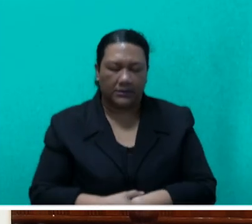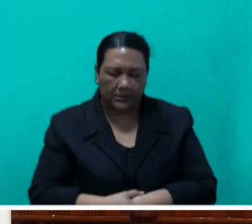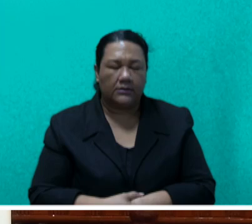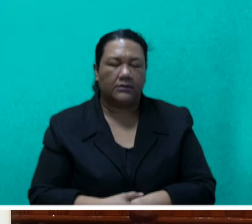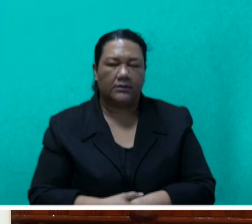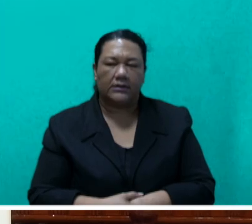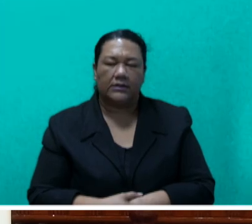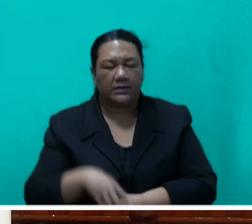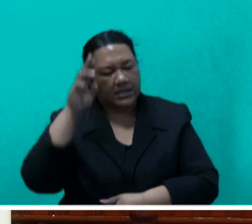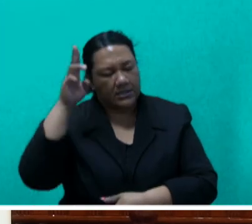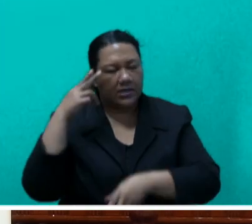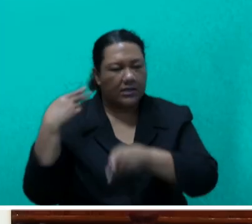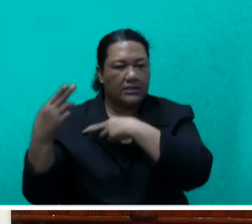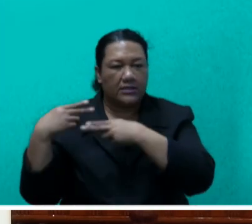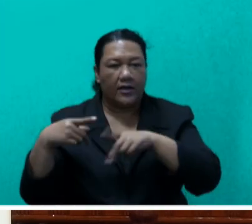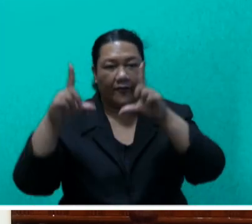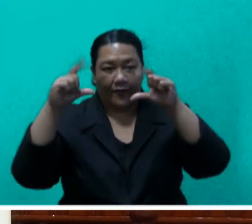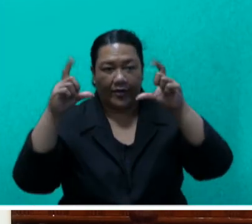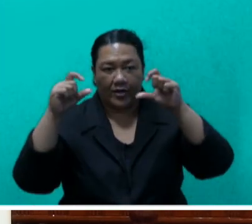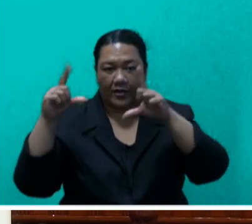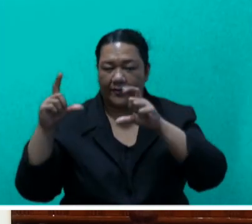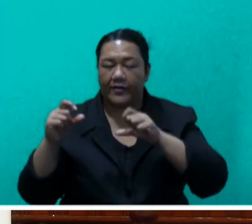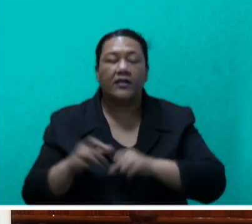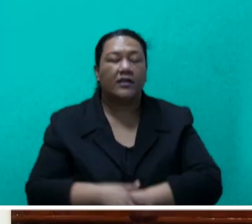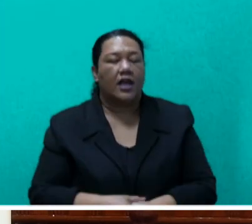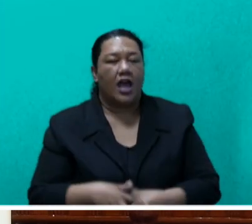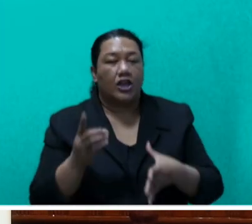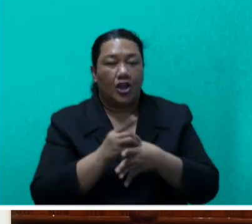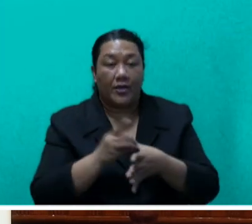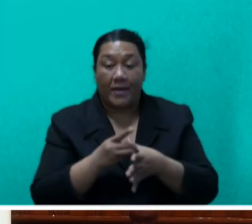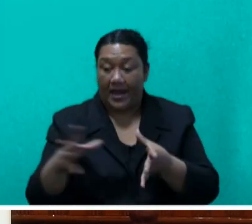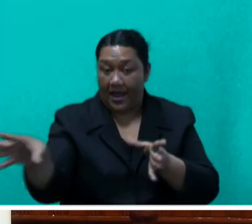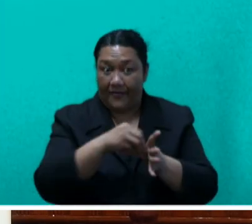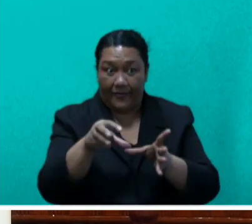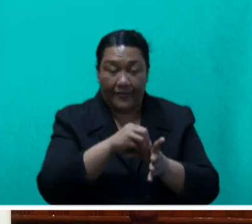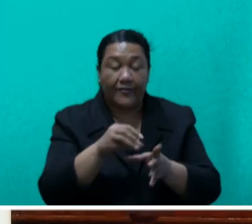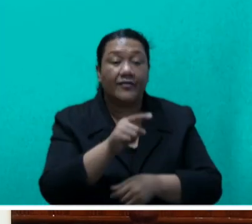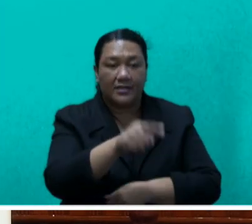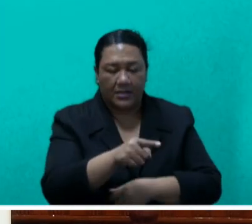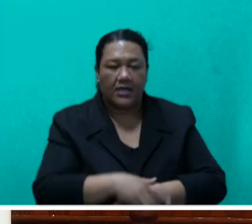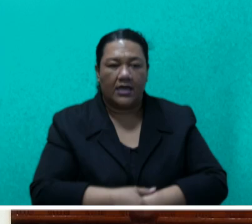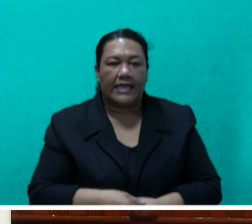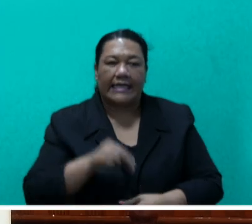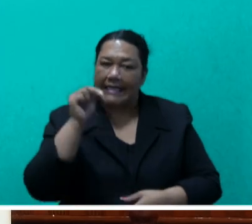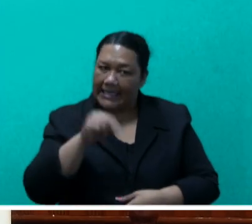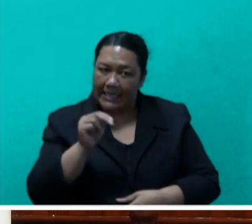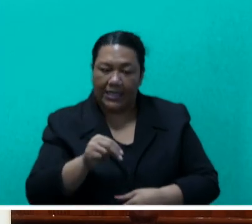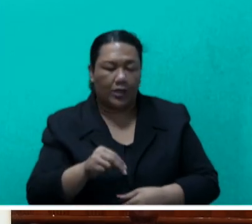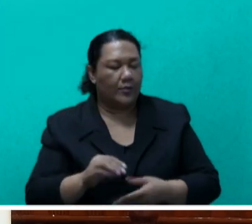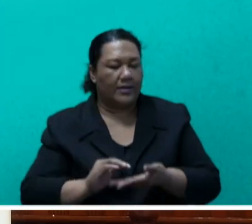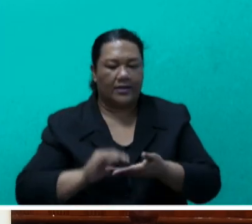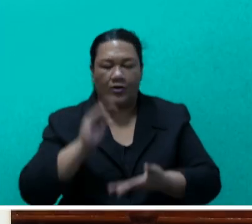specimens, photographs, and documentary heritage need to be amplified if